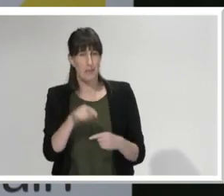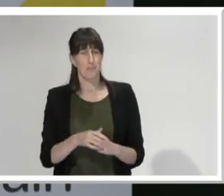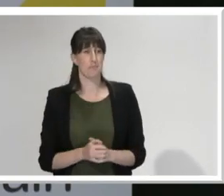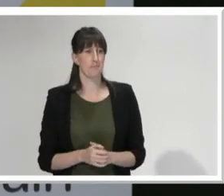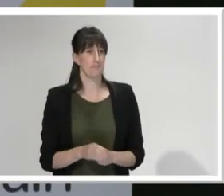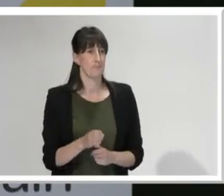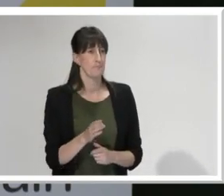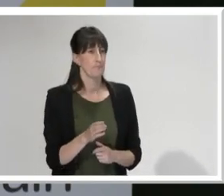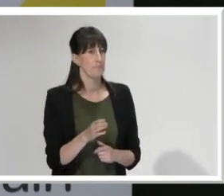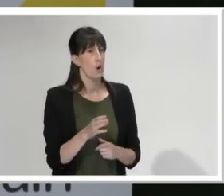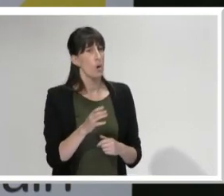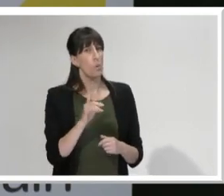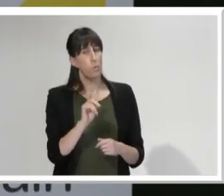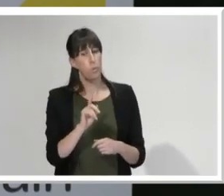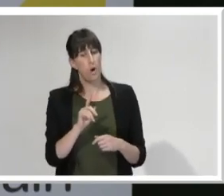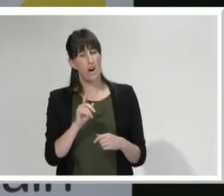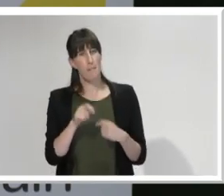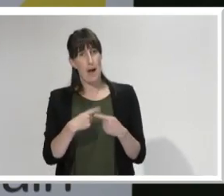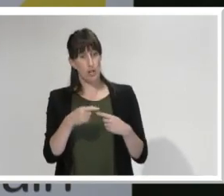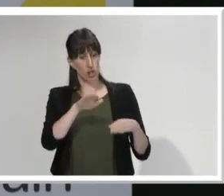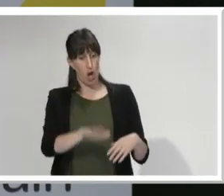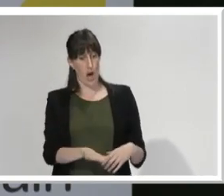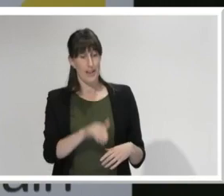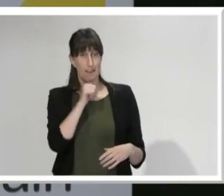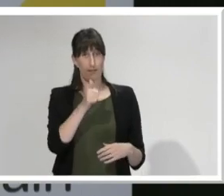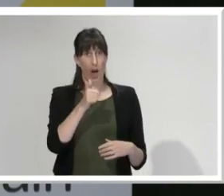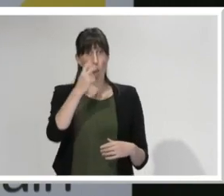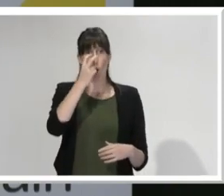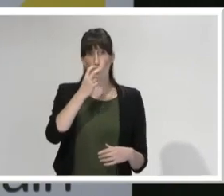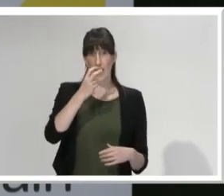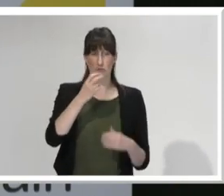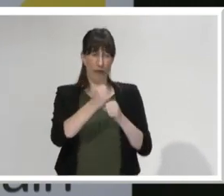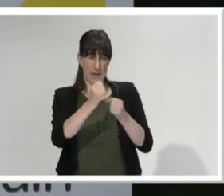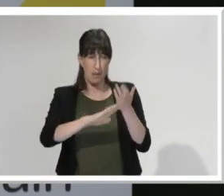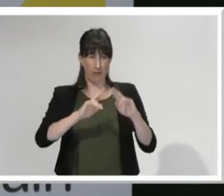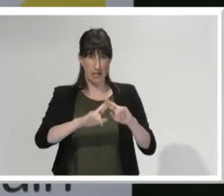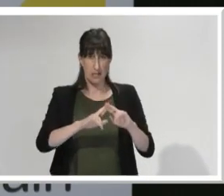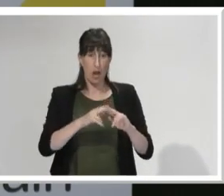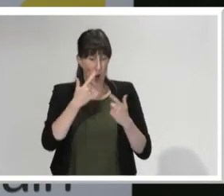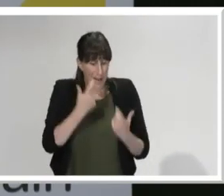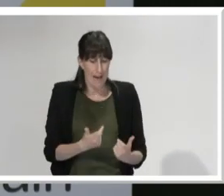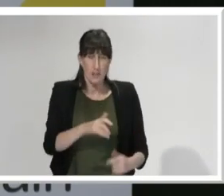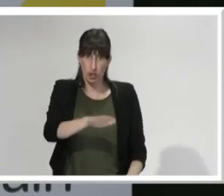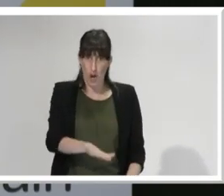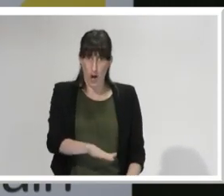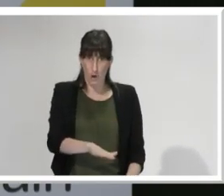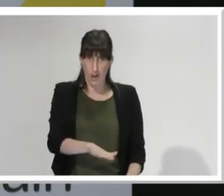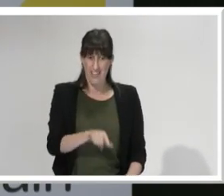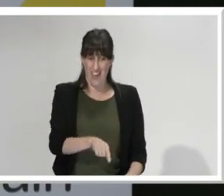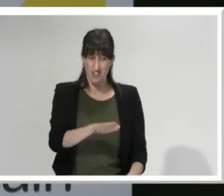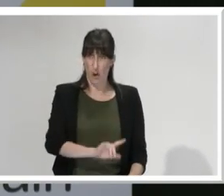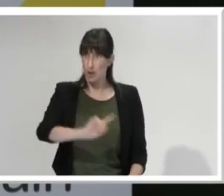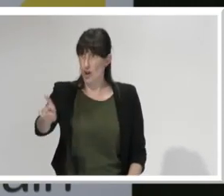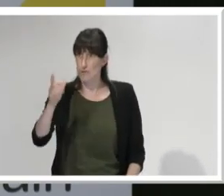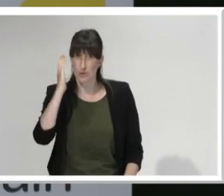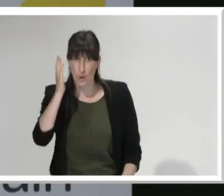to keep them home from school? Yes, it would. I mean, I think anything that people can do if they're extending their bubble to still